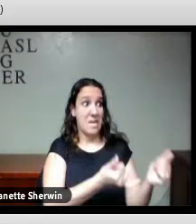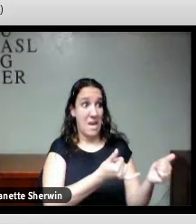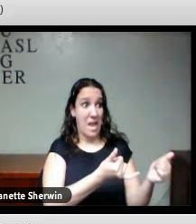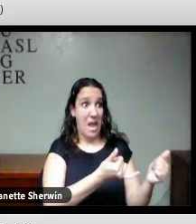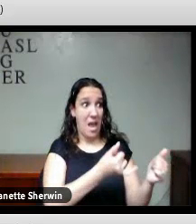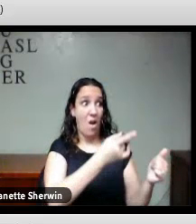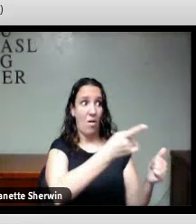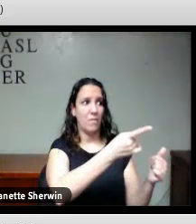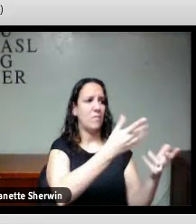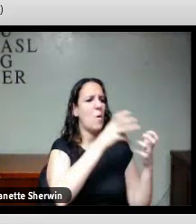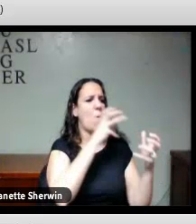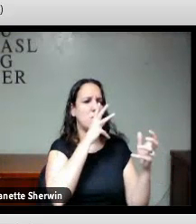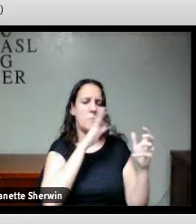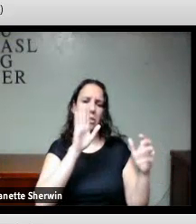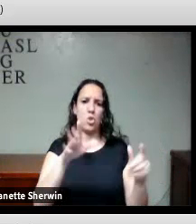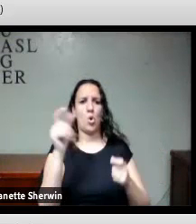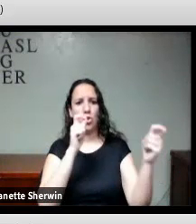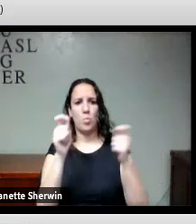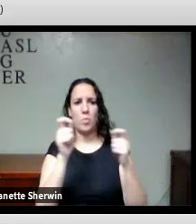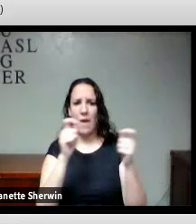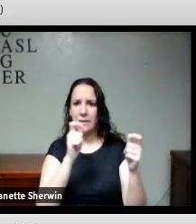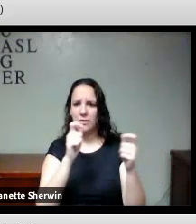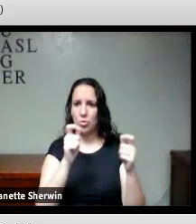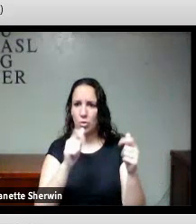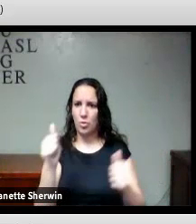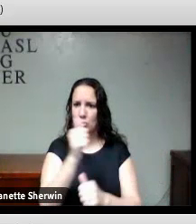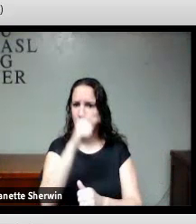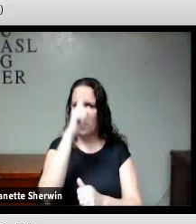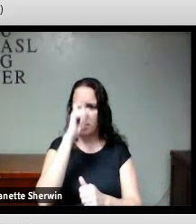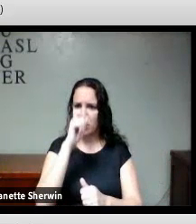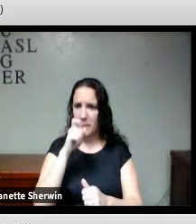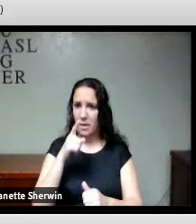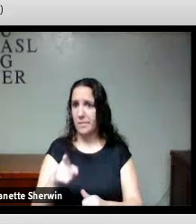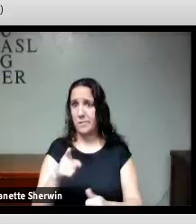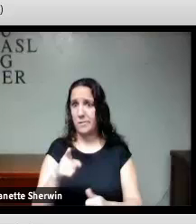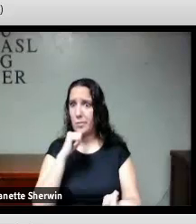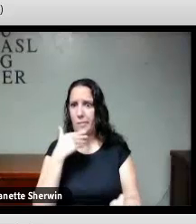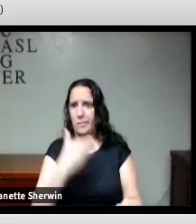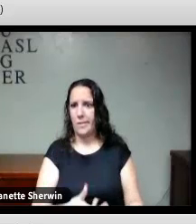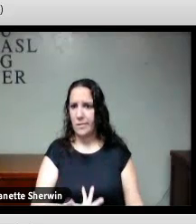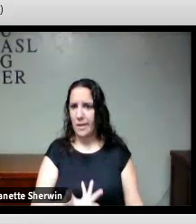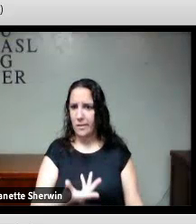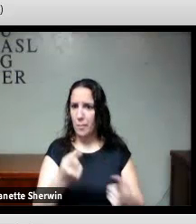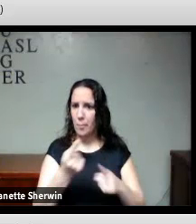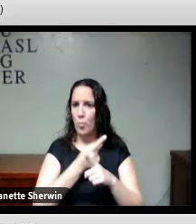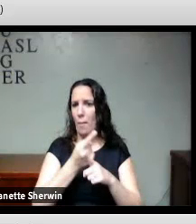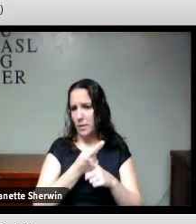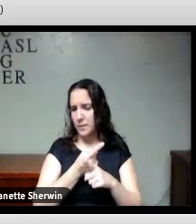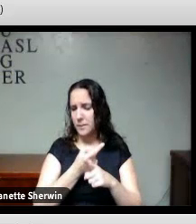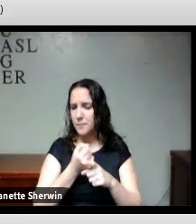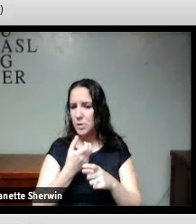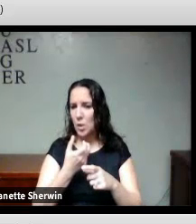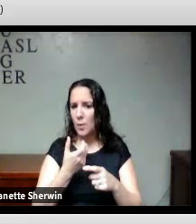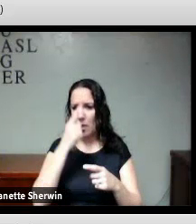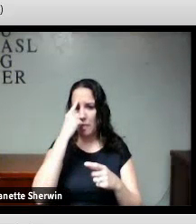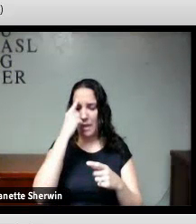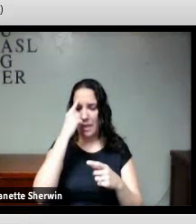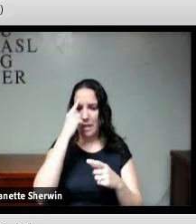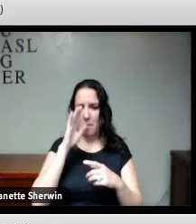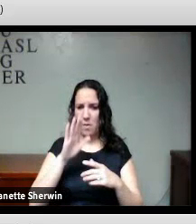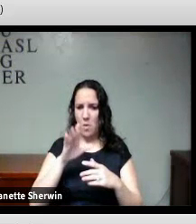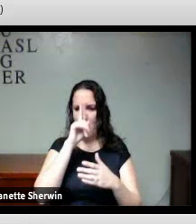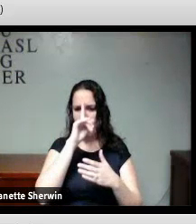supervisor complaining about you, and the supervisor is going to have to figure out a way to say thank you. So really think about your believability